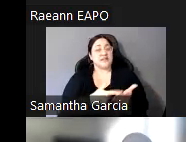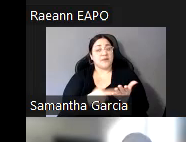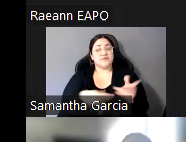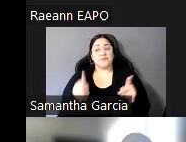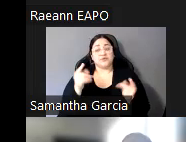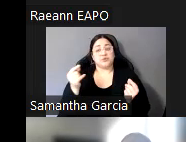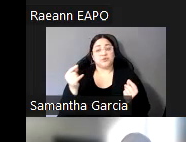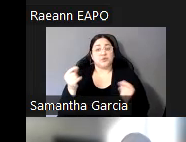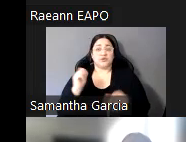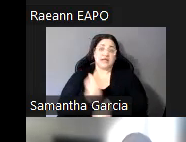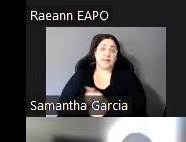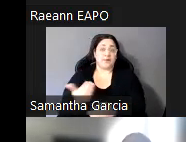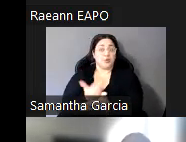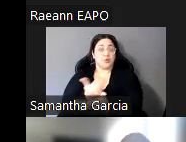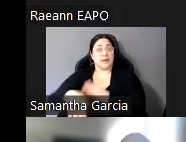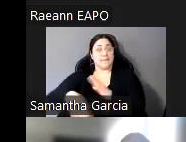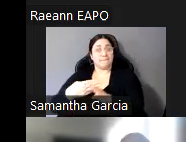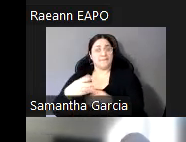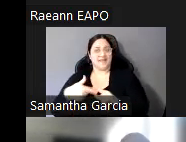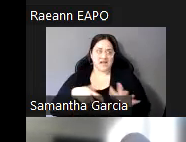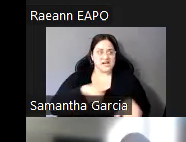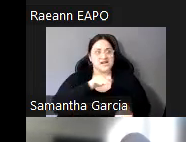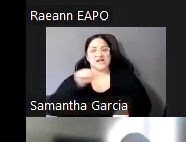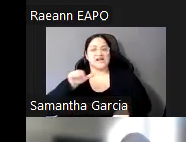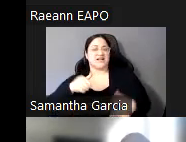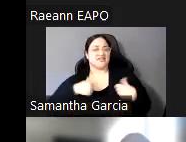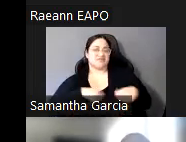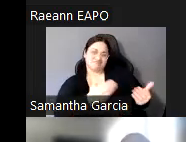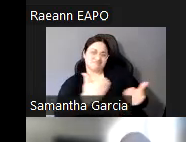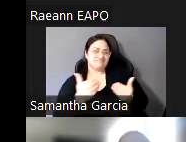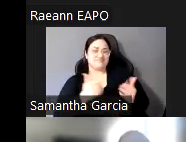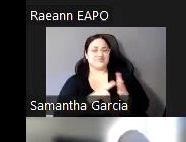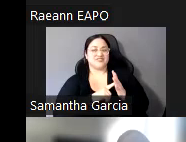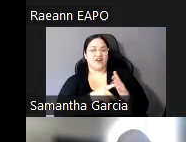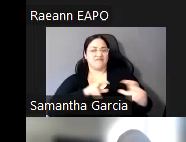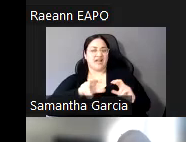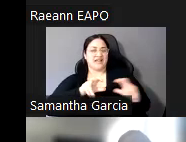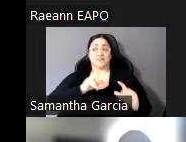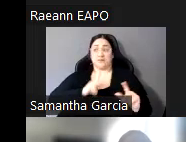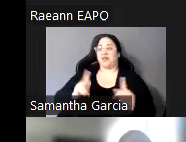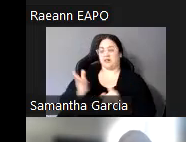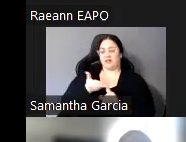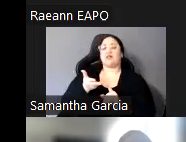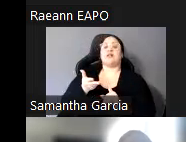this craze. And we'll let Aaron and Lisa jump into a romance fraud.